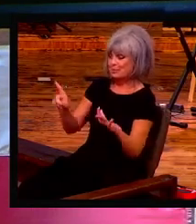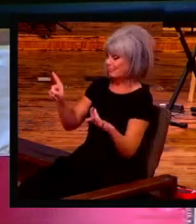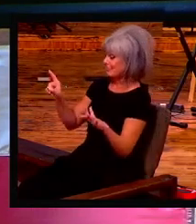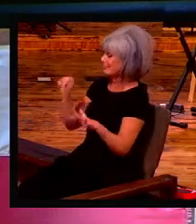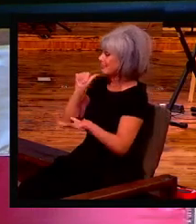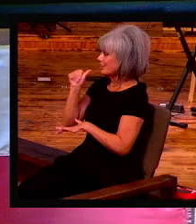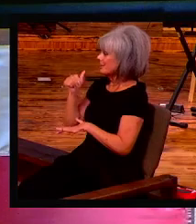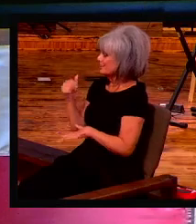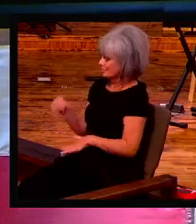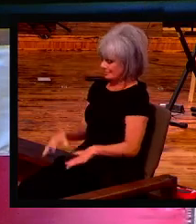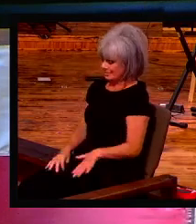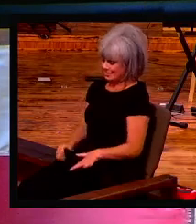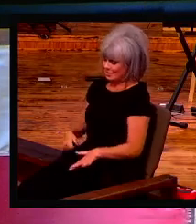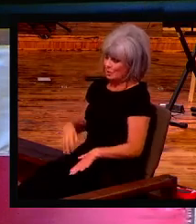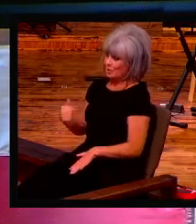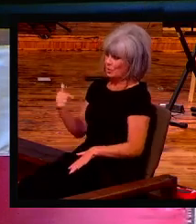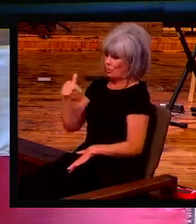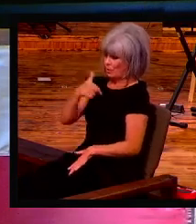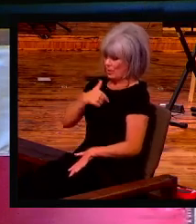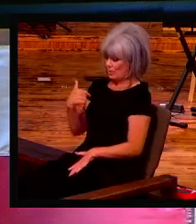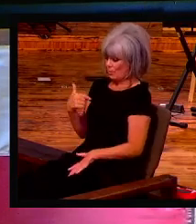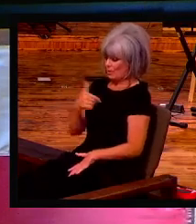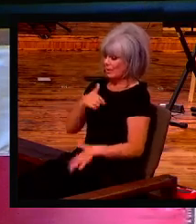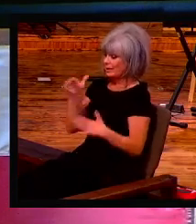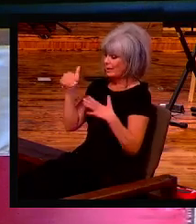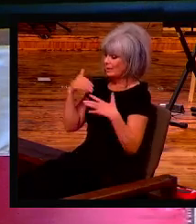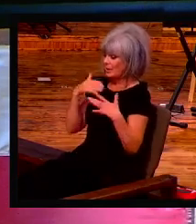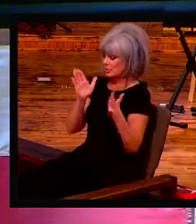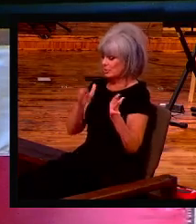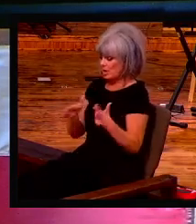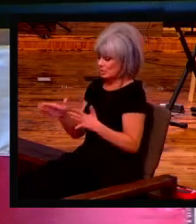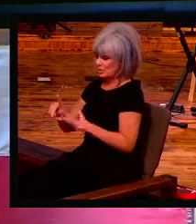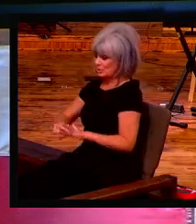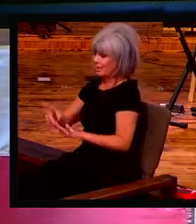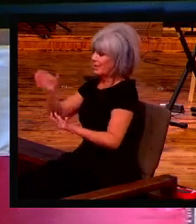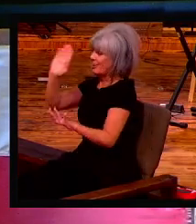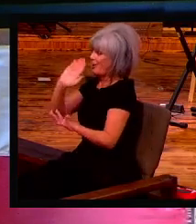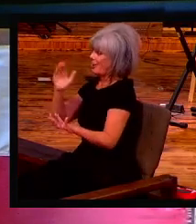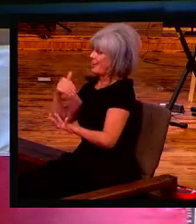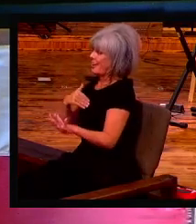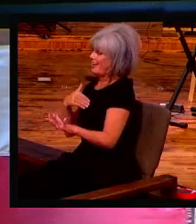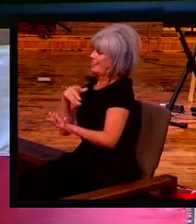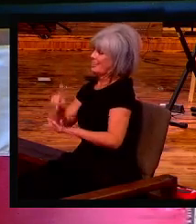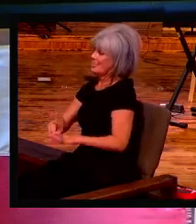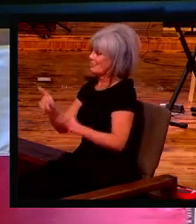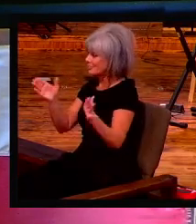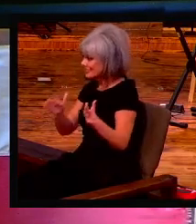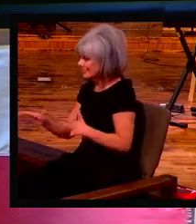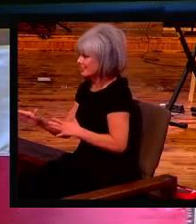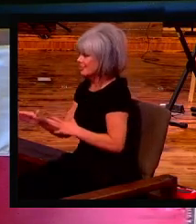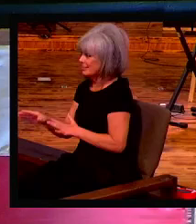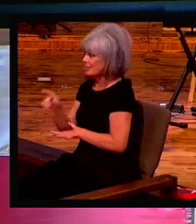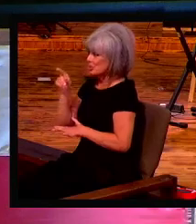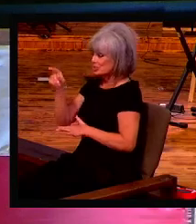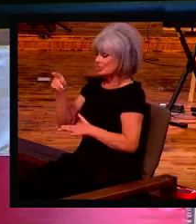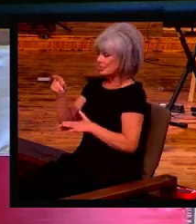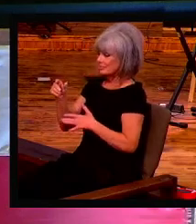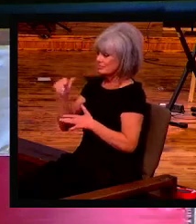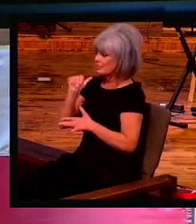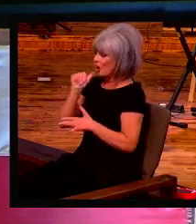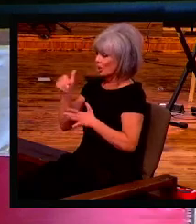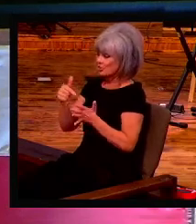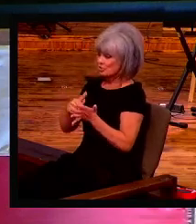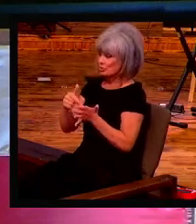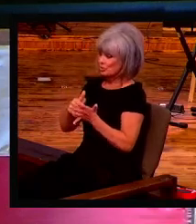Right? And we actually had a strategy, but God had a different strategy. Because she wasn't due for another week. That's why I agreed to come and preach. But I said,